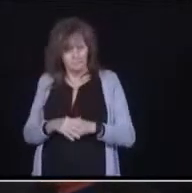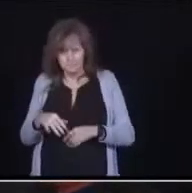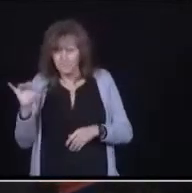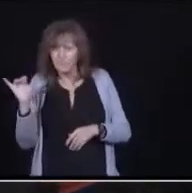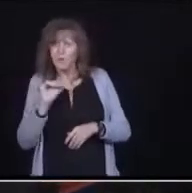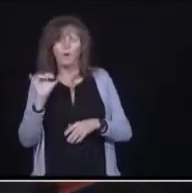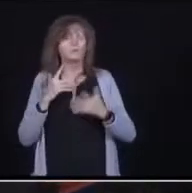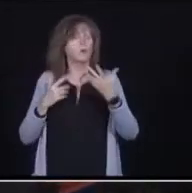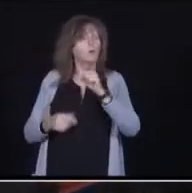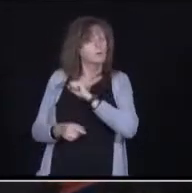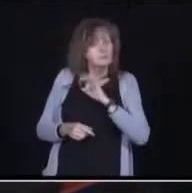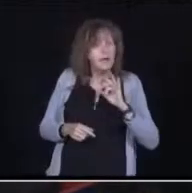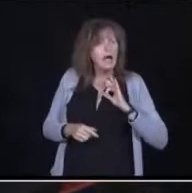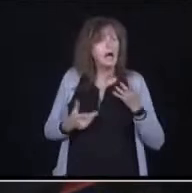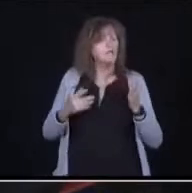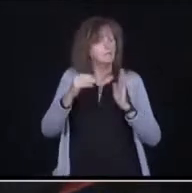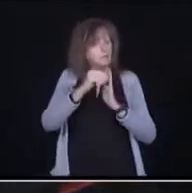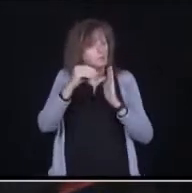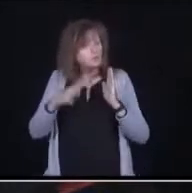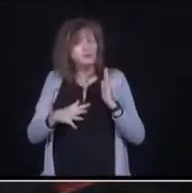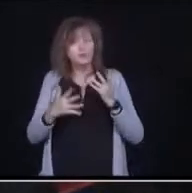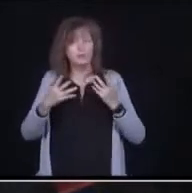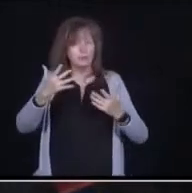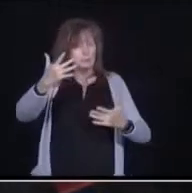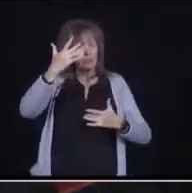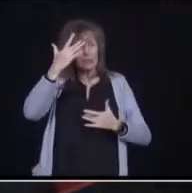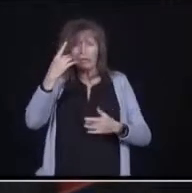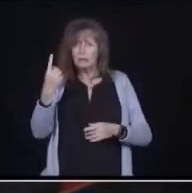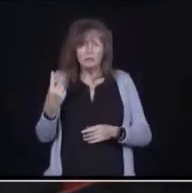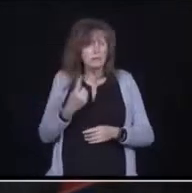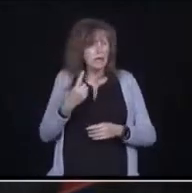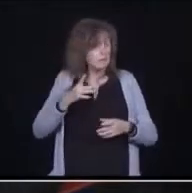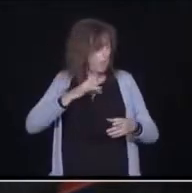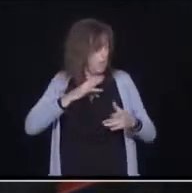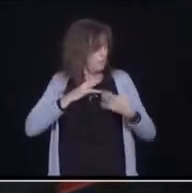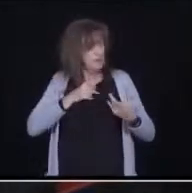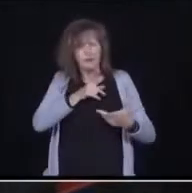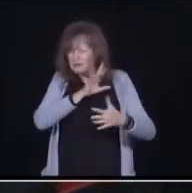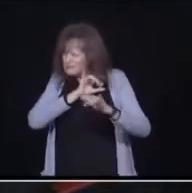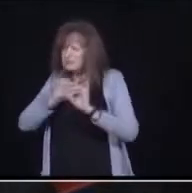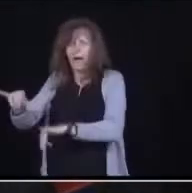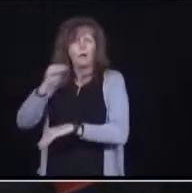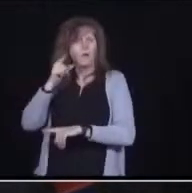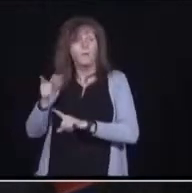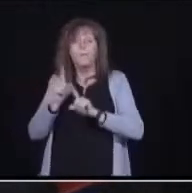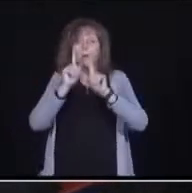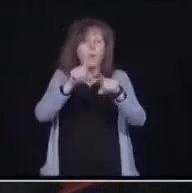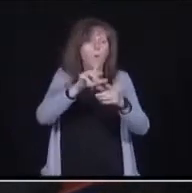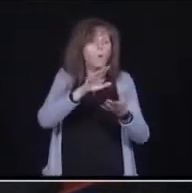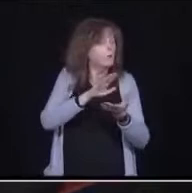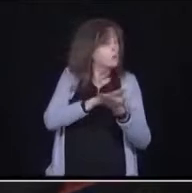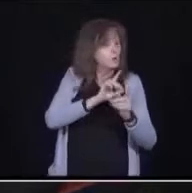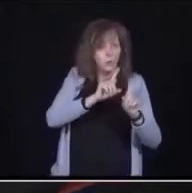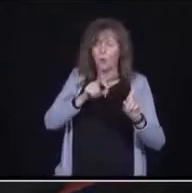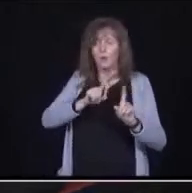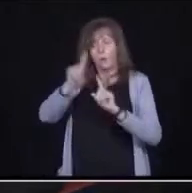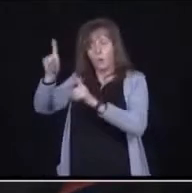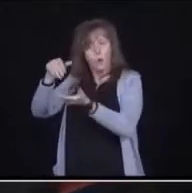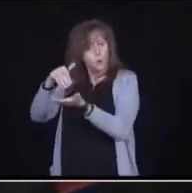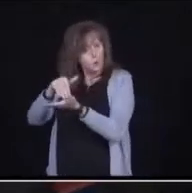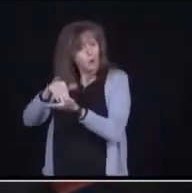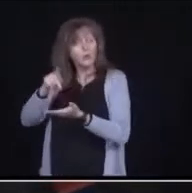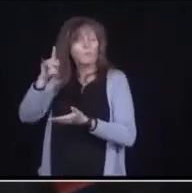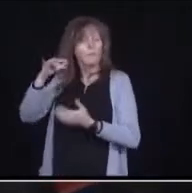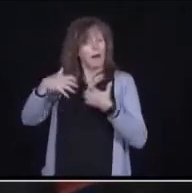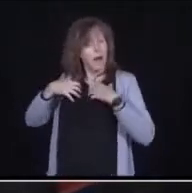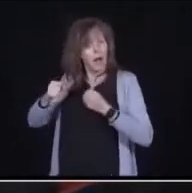COVID-19 symptoms, please stay home and seek public health advice. As we continue to respond to COVID-19, know